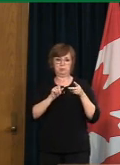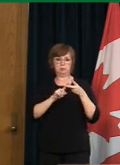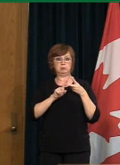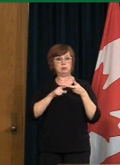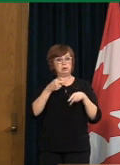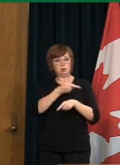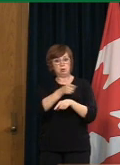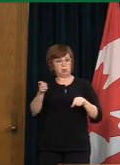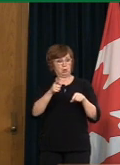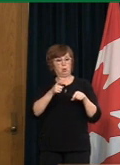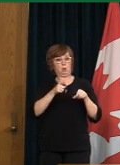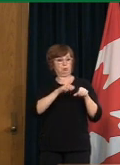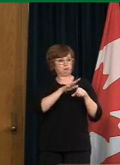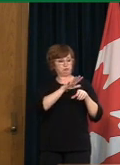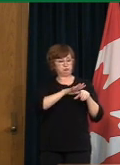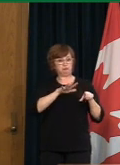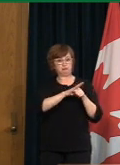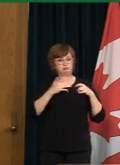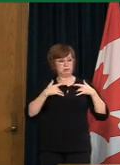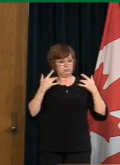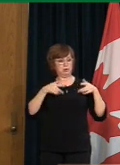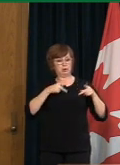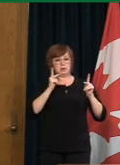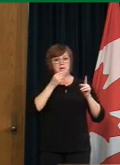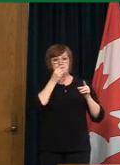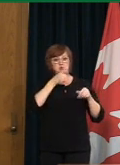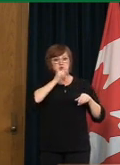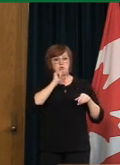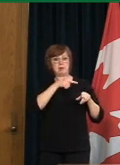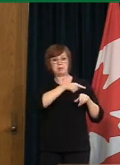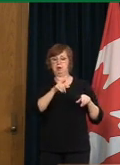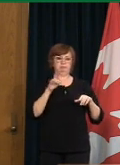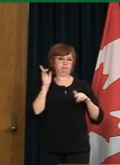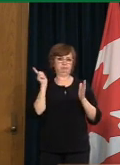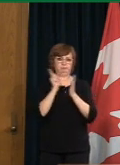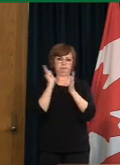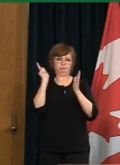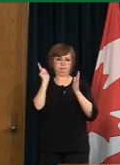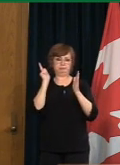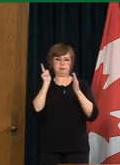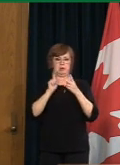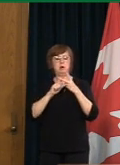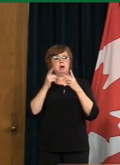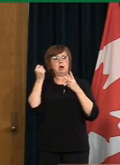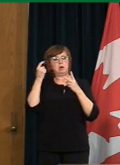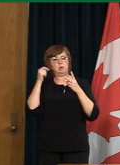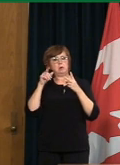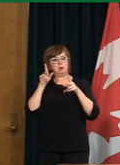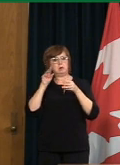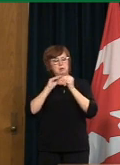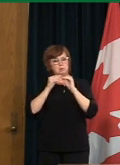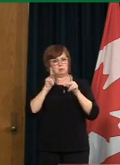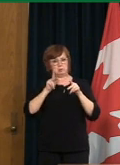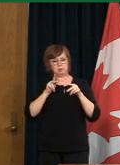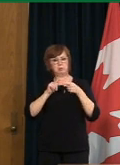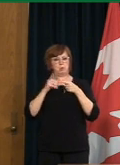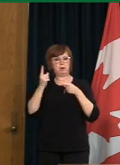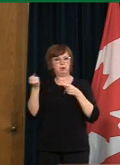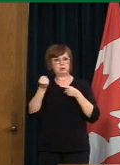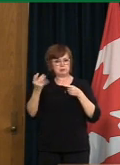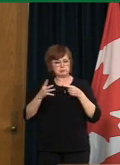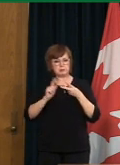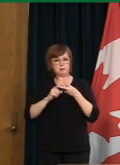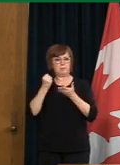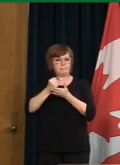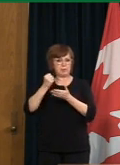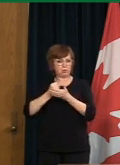or drink may be present or served at these events, and capacity will also be restricted to 30 people at all casinos,